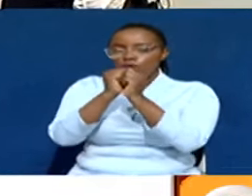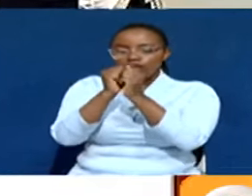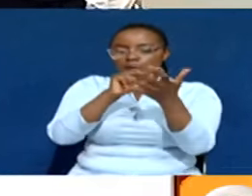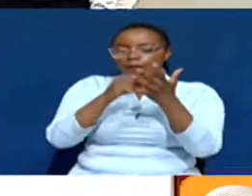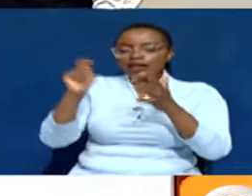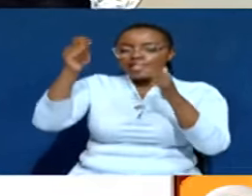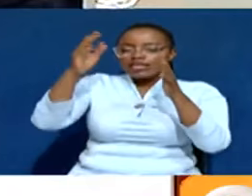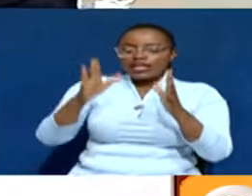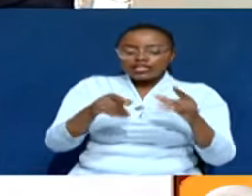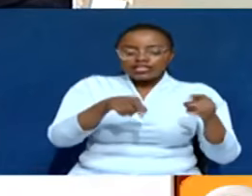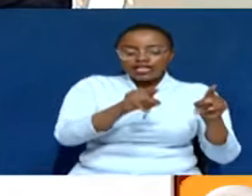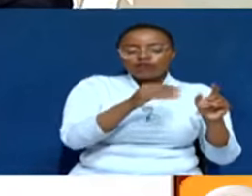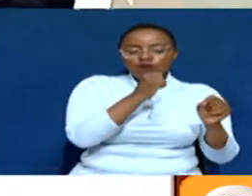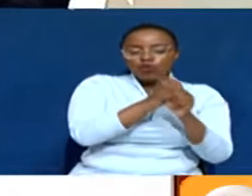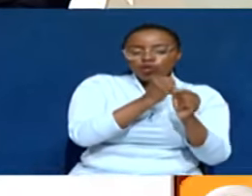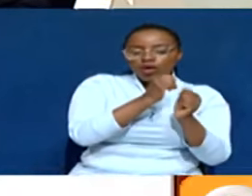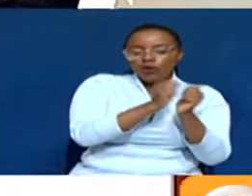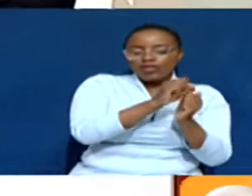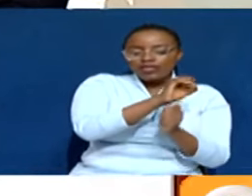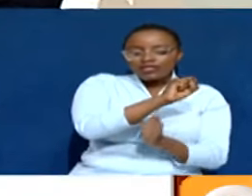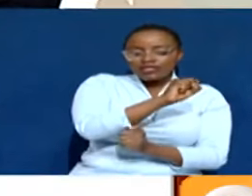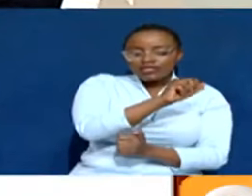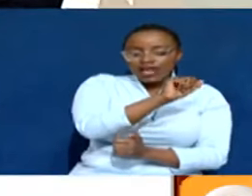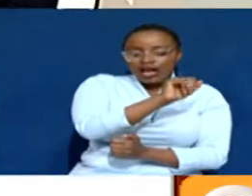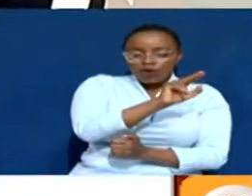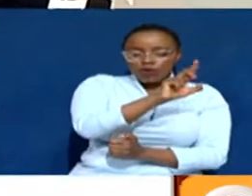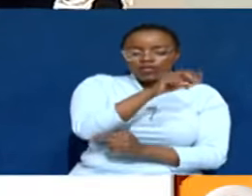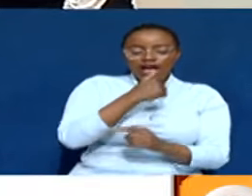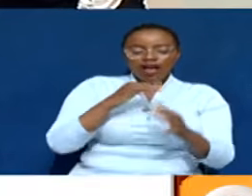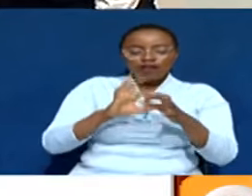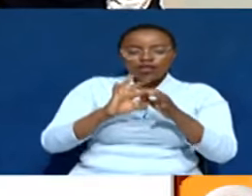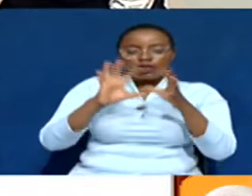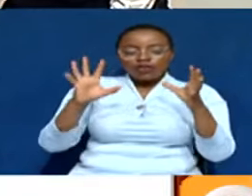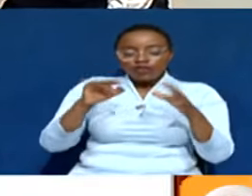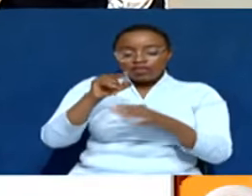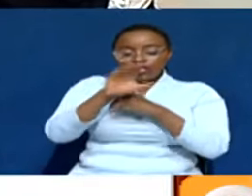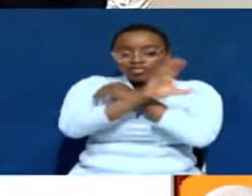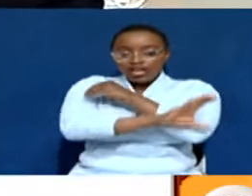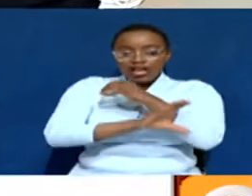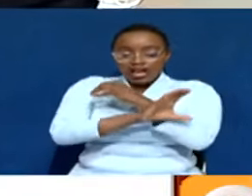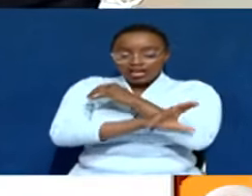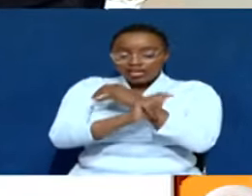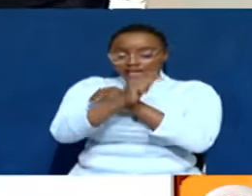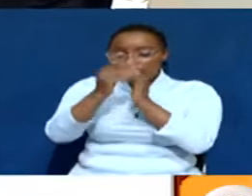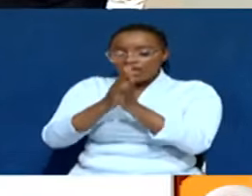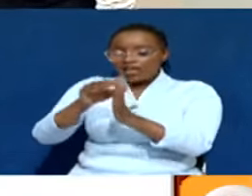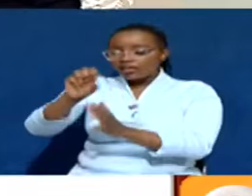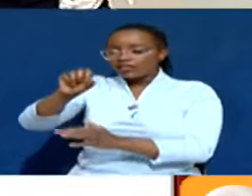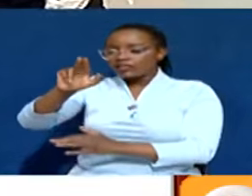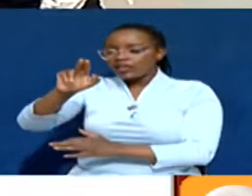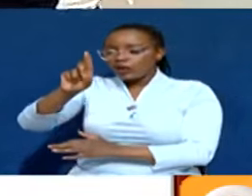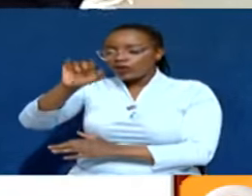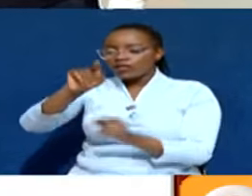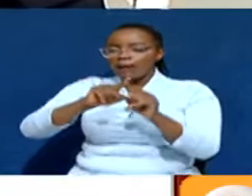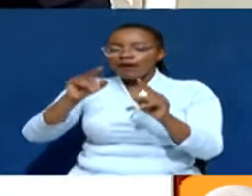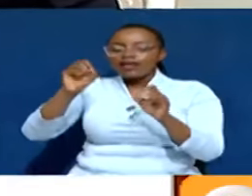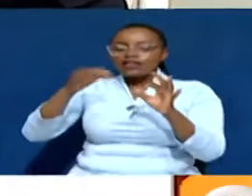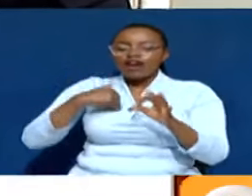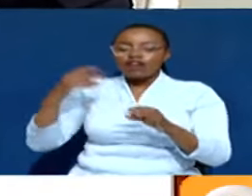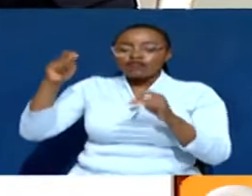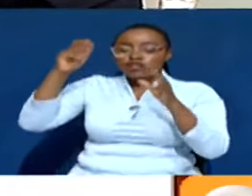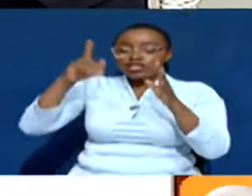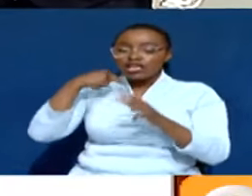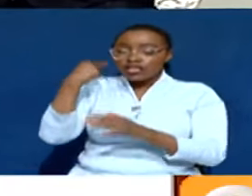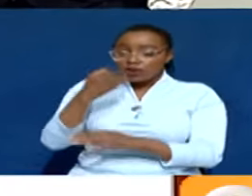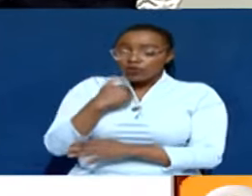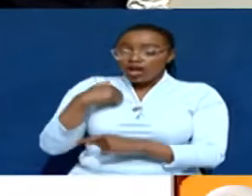not Kenyans dealing with Saudis. There's a total disconnect between this country here and Saudi Arabia. But if you have Kenyans who